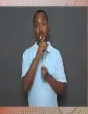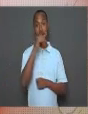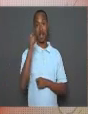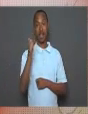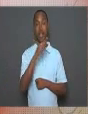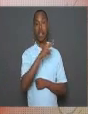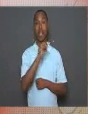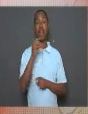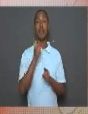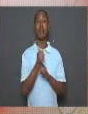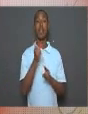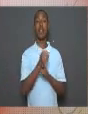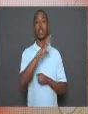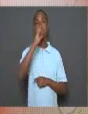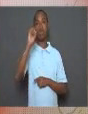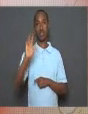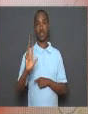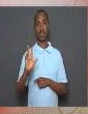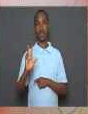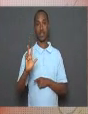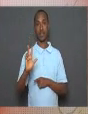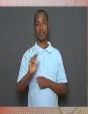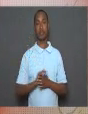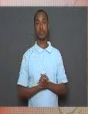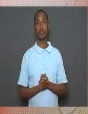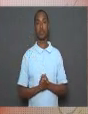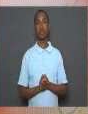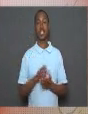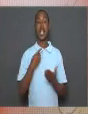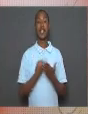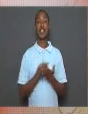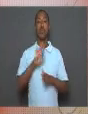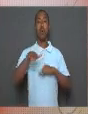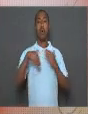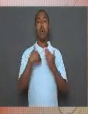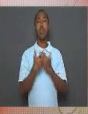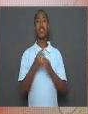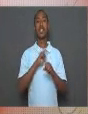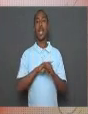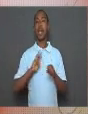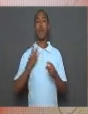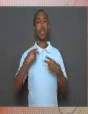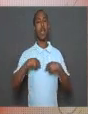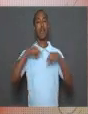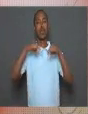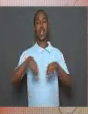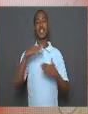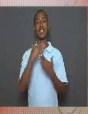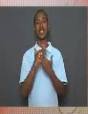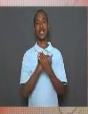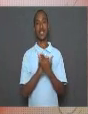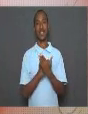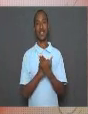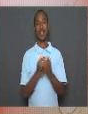1A, and metal carbonates. This is all the time we have for today's